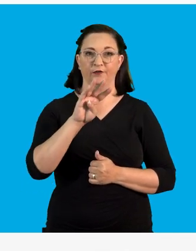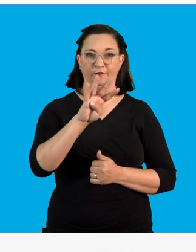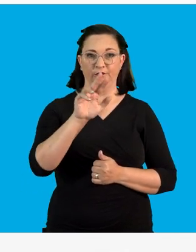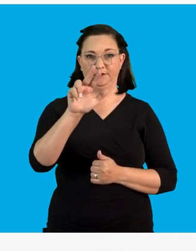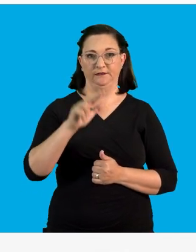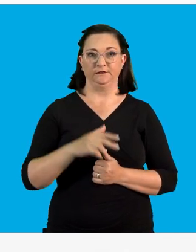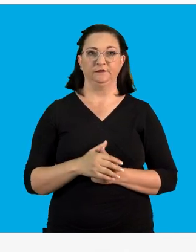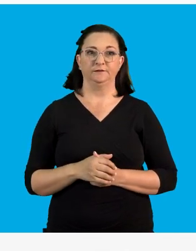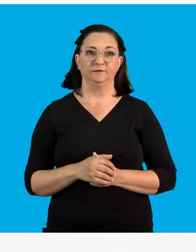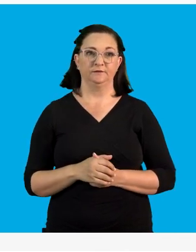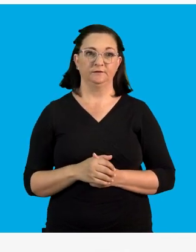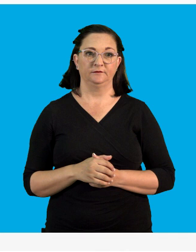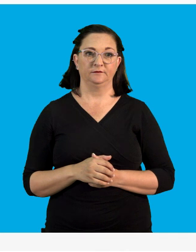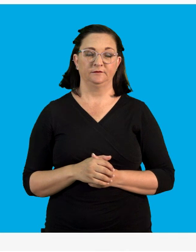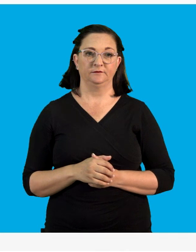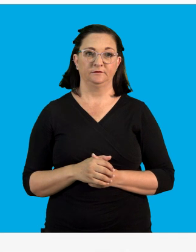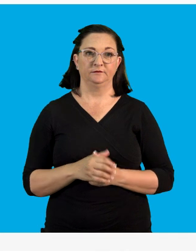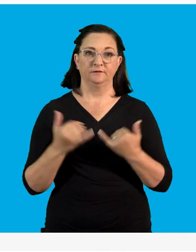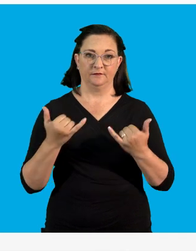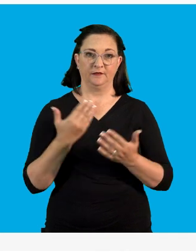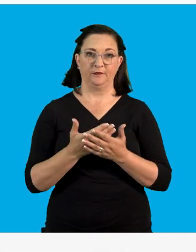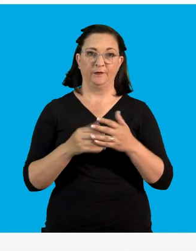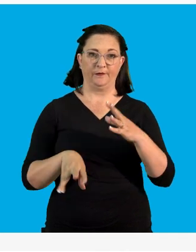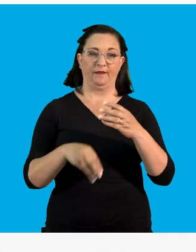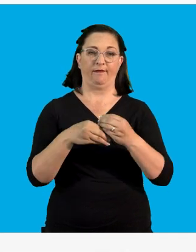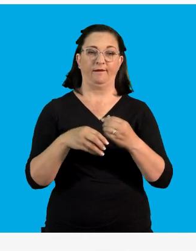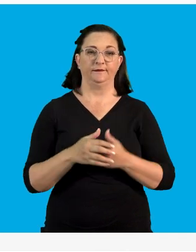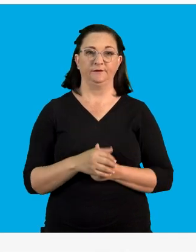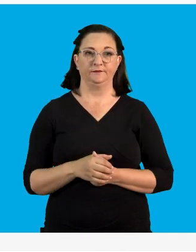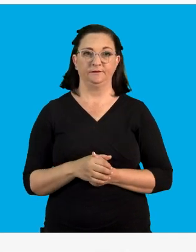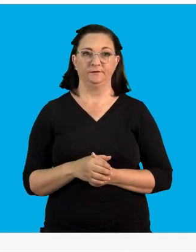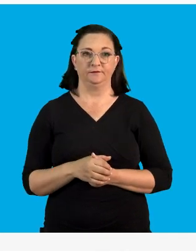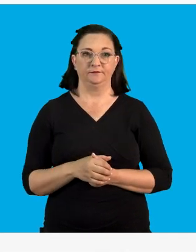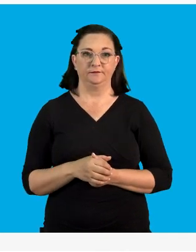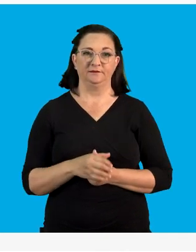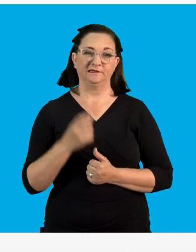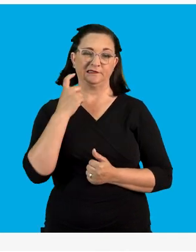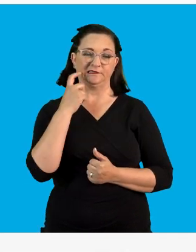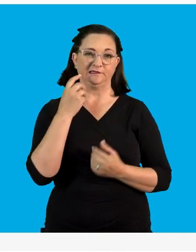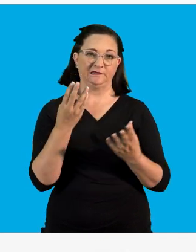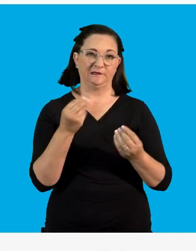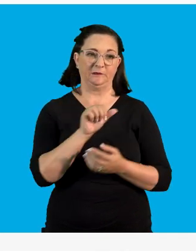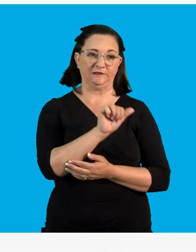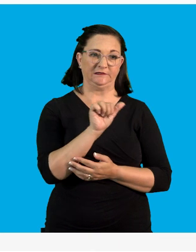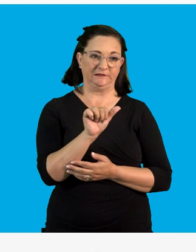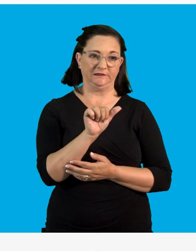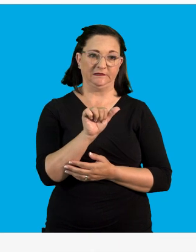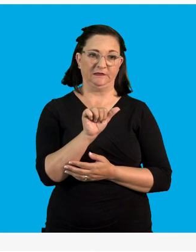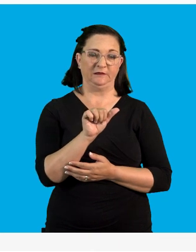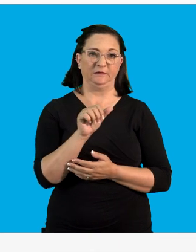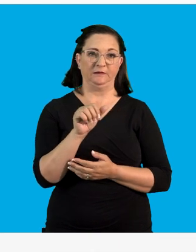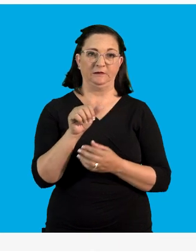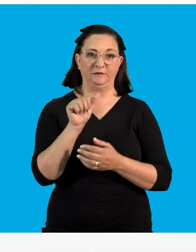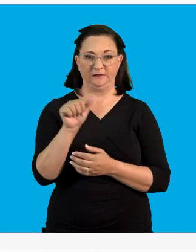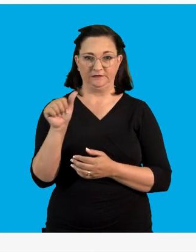48. Now let's then go add them up. These are easy numbers we can add even in our head. 66 plus